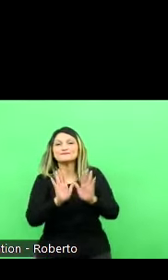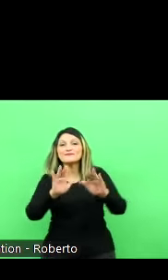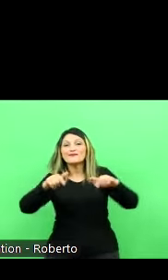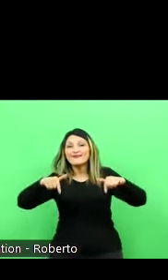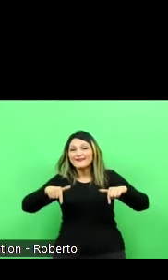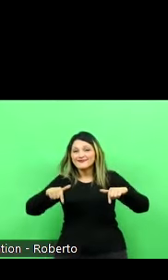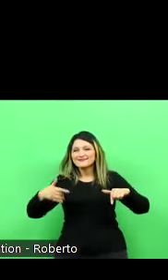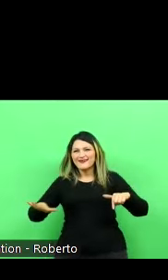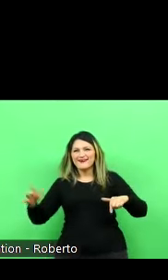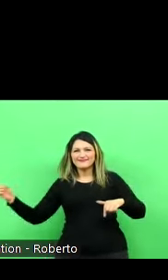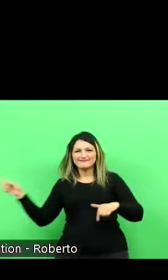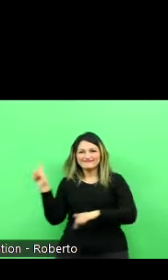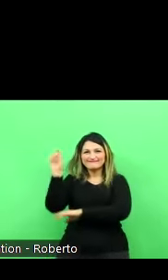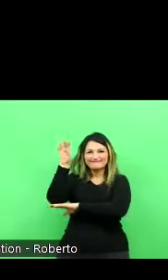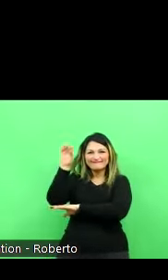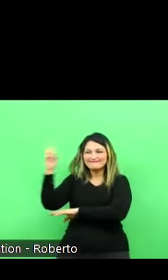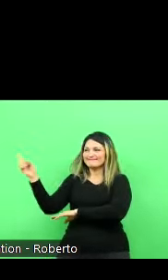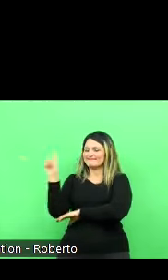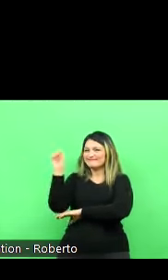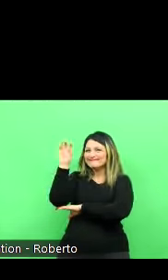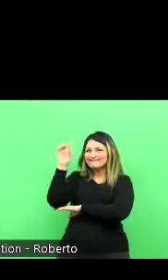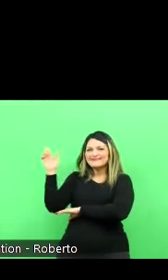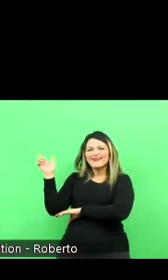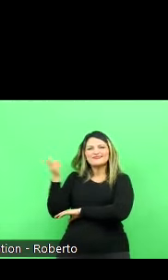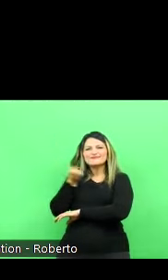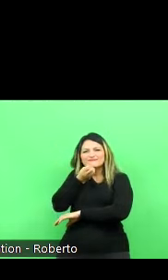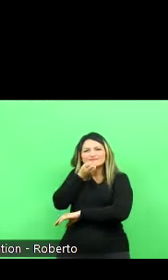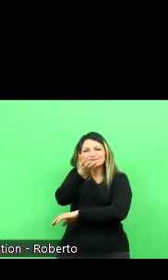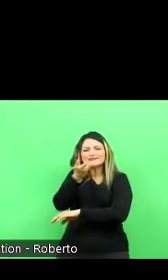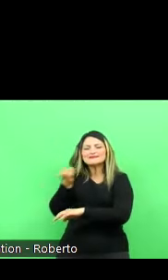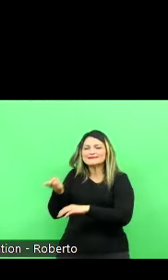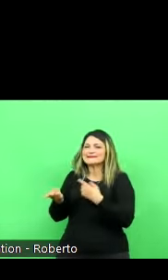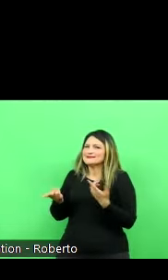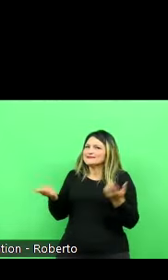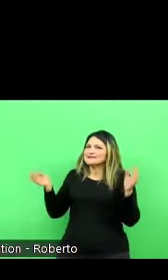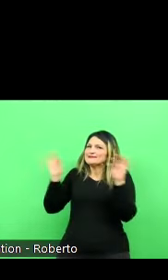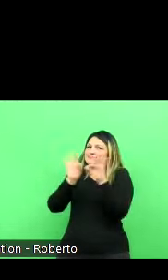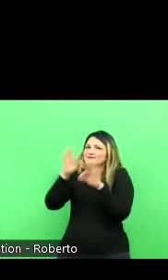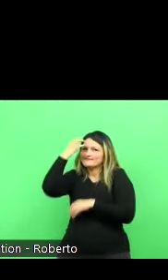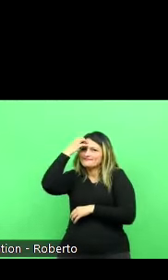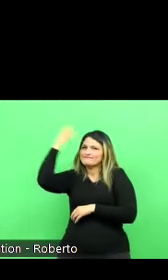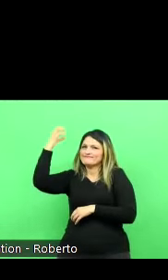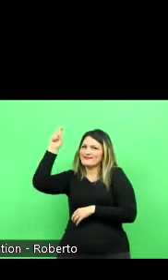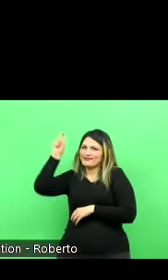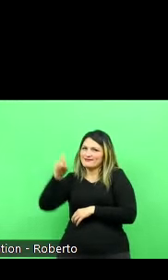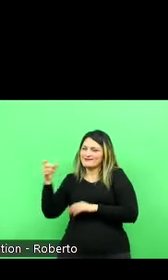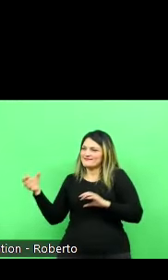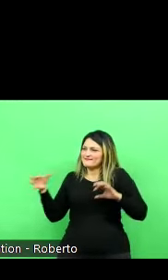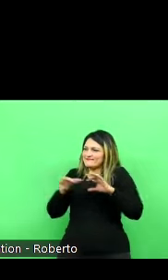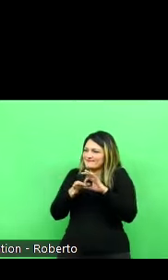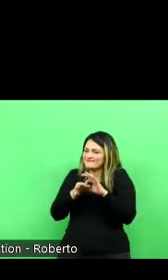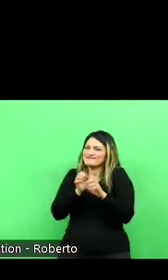mentioned already today is essential in order to carry out these necessary changes.